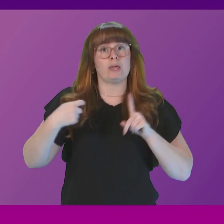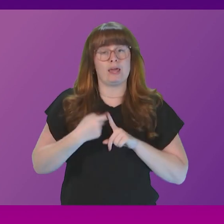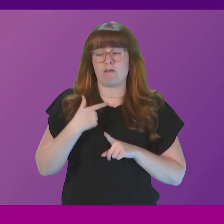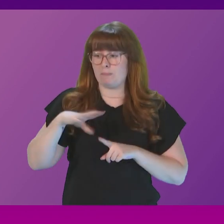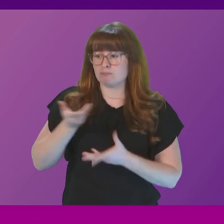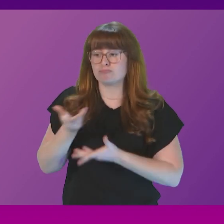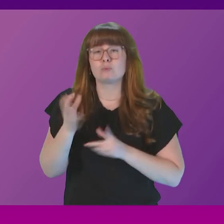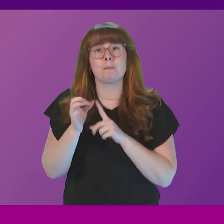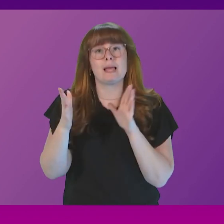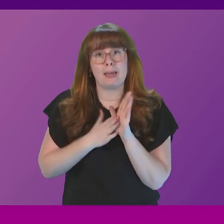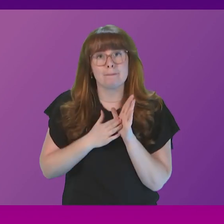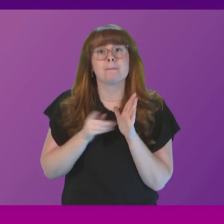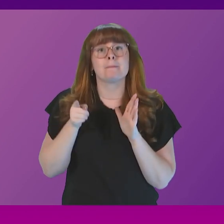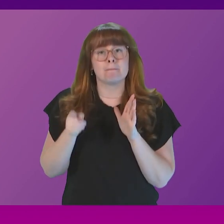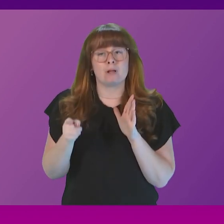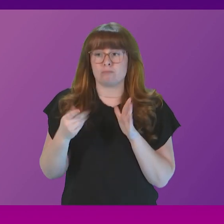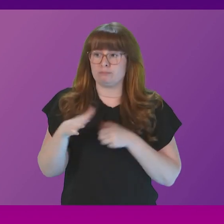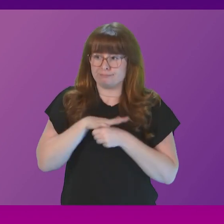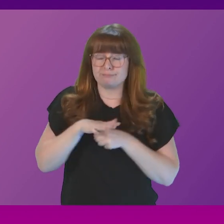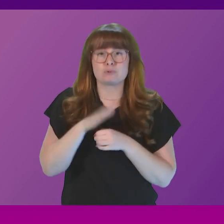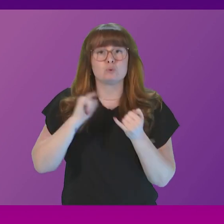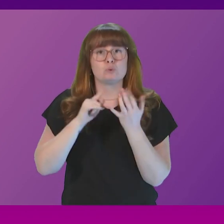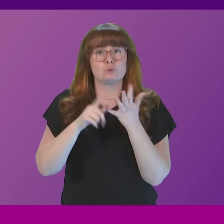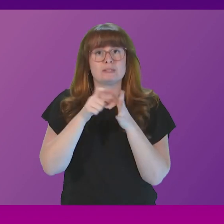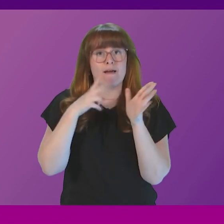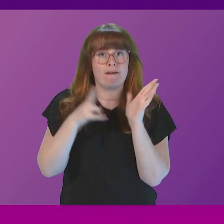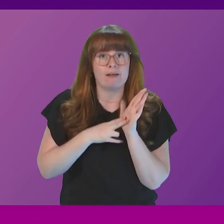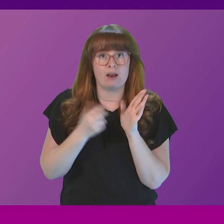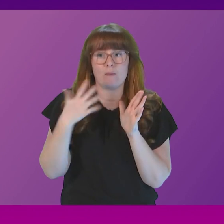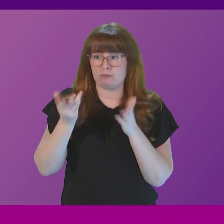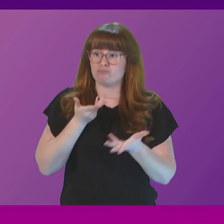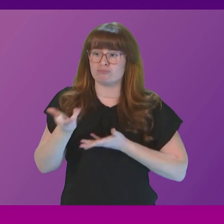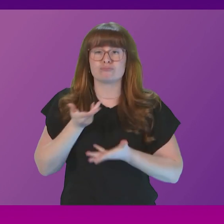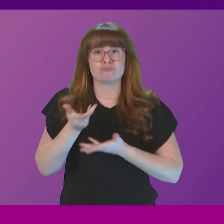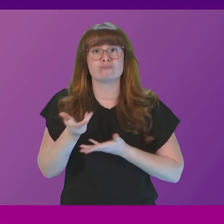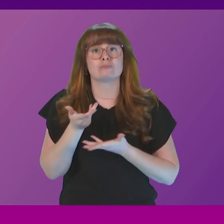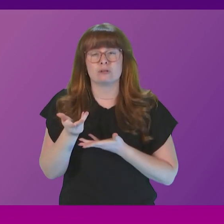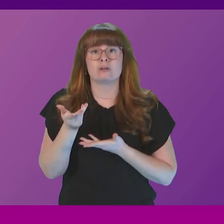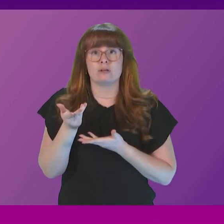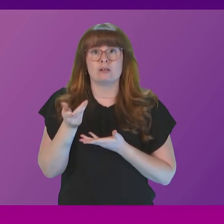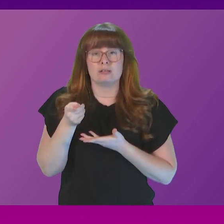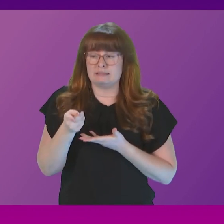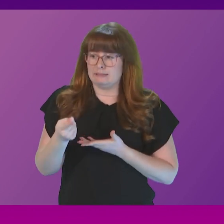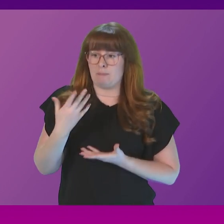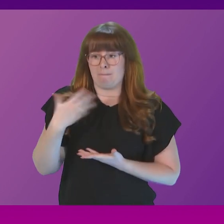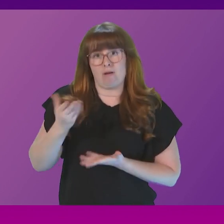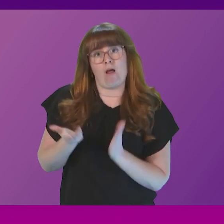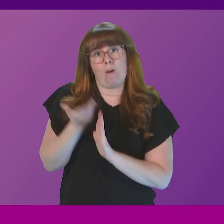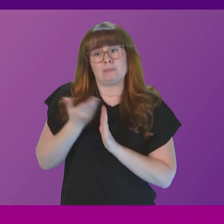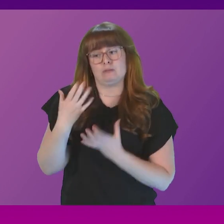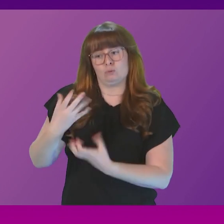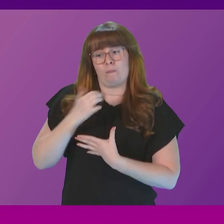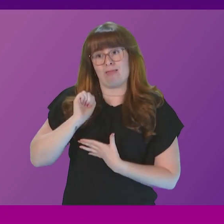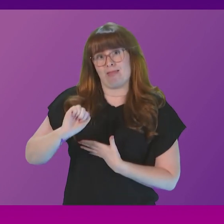Prime Minister around the situation in Sudan, and of course as part of that conversation he updated me on their own